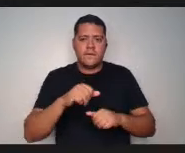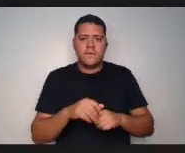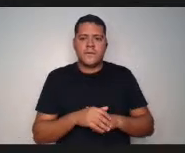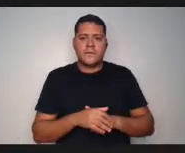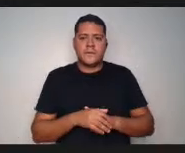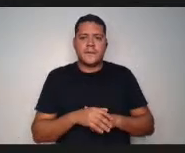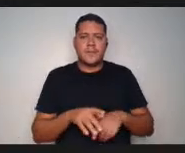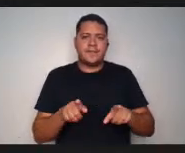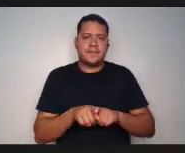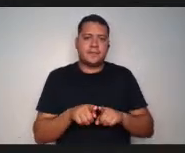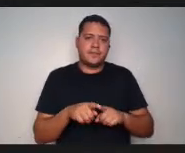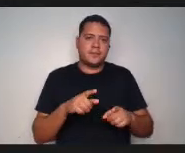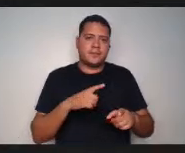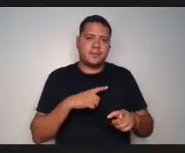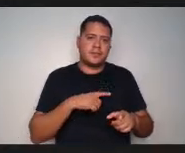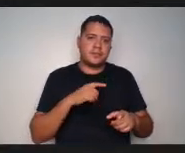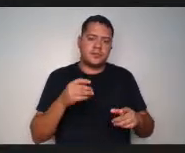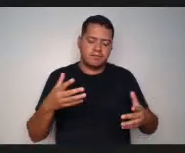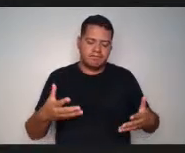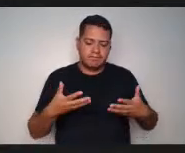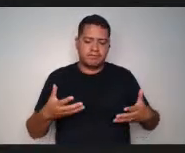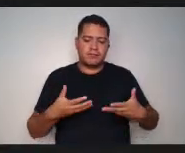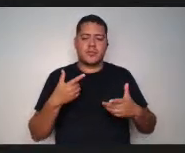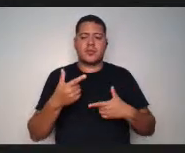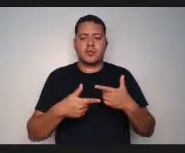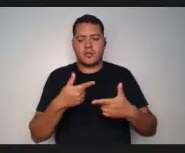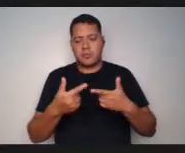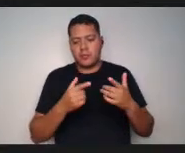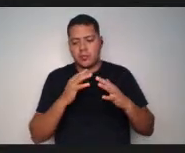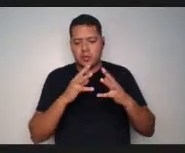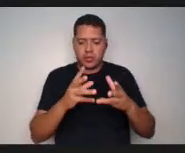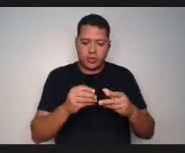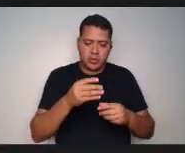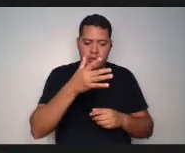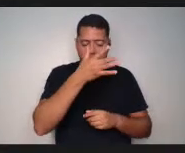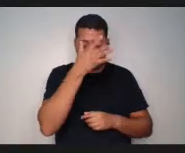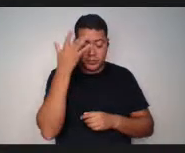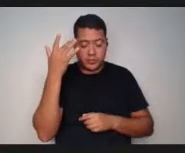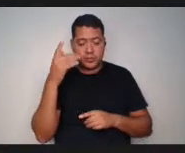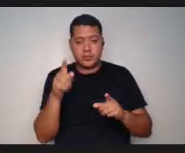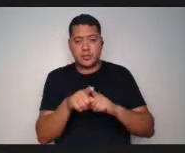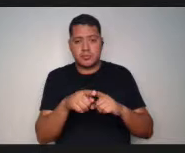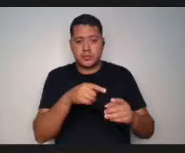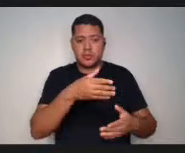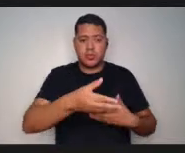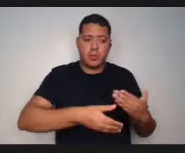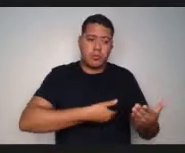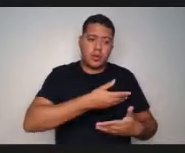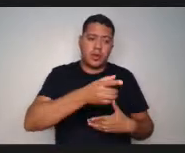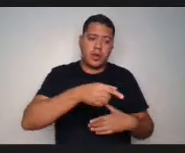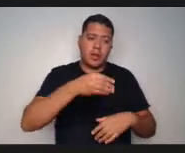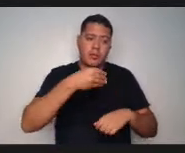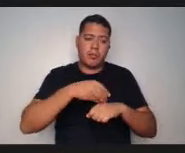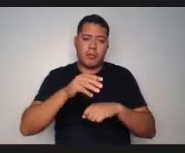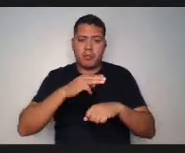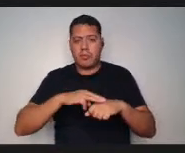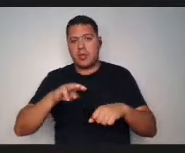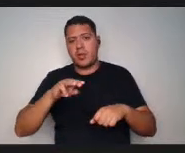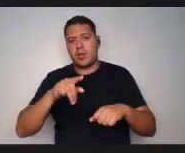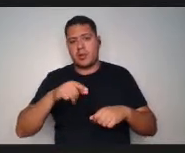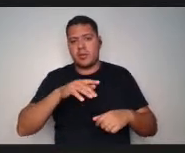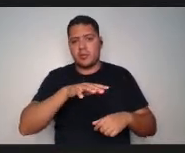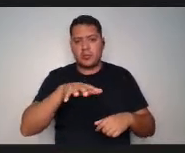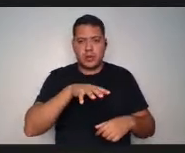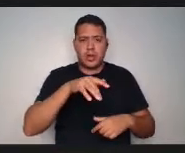really share the message about healthy work and implement organizational change. We do this through our website